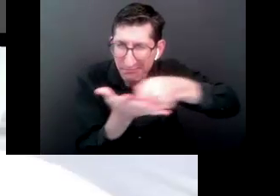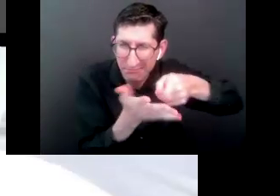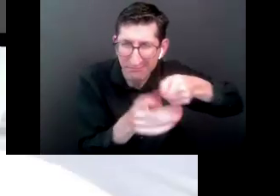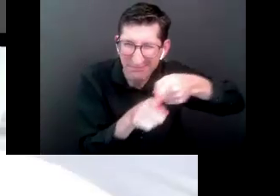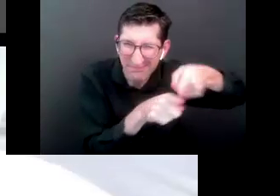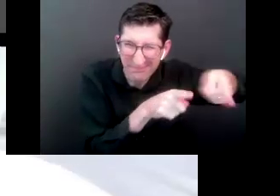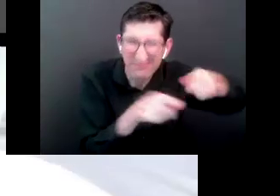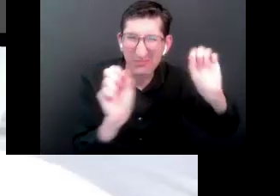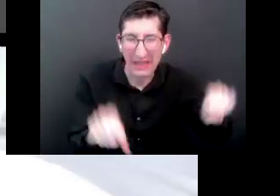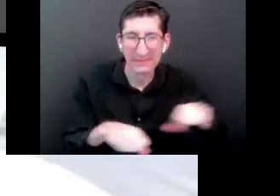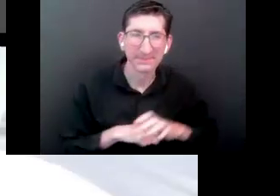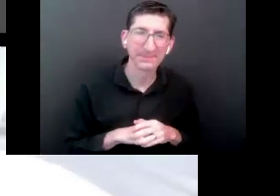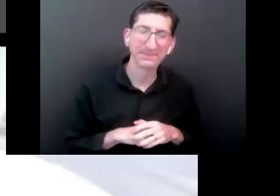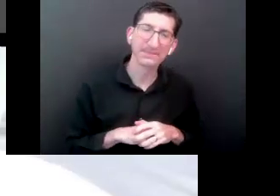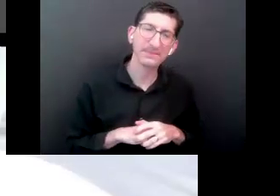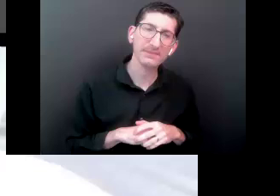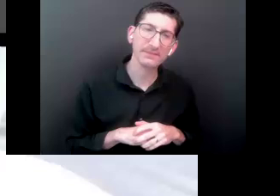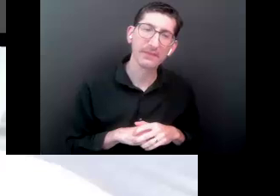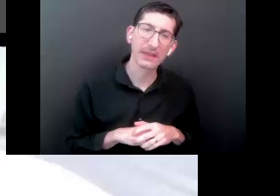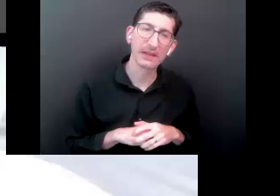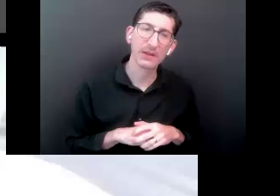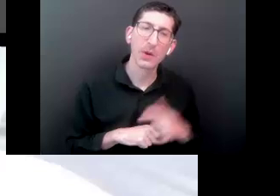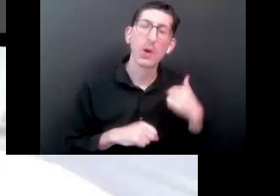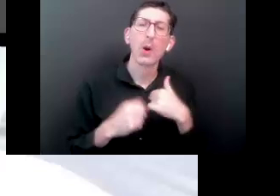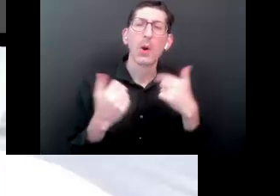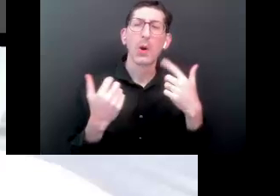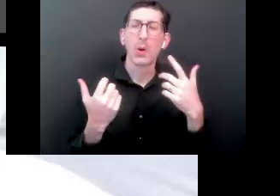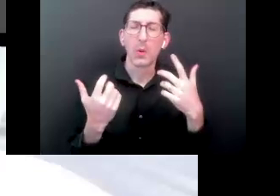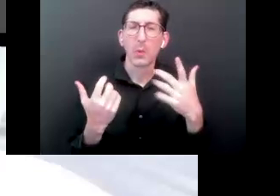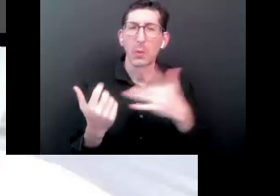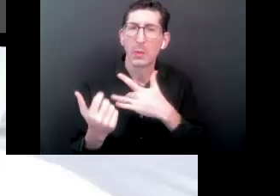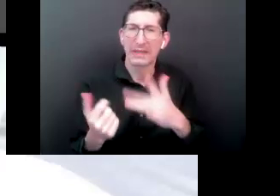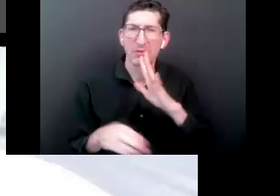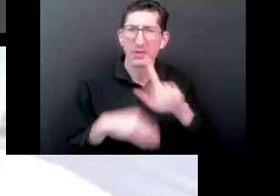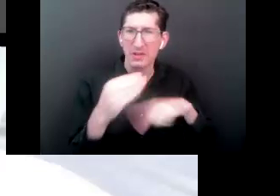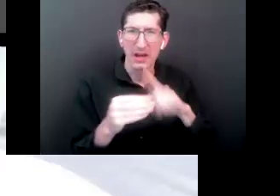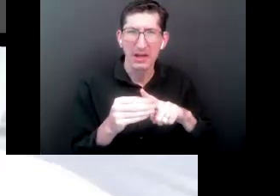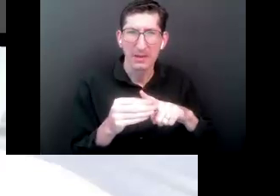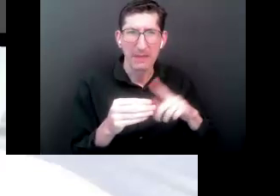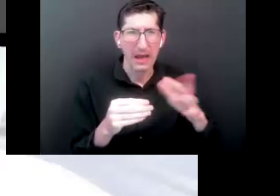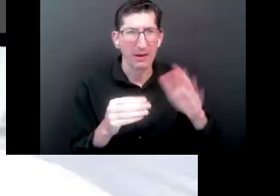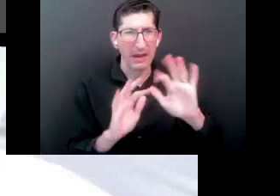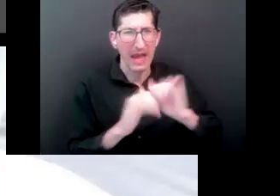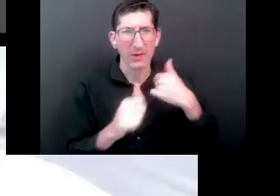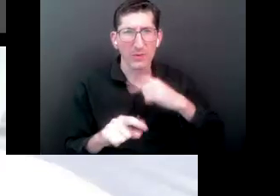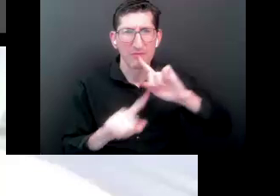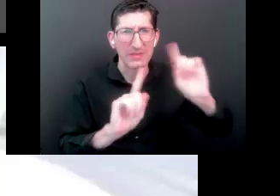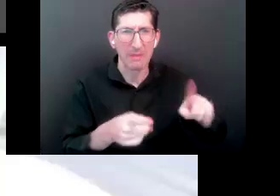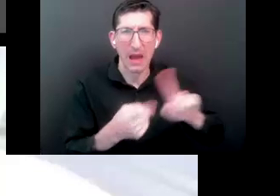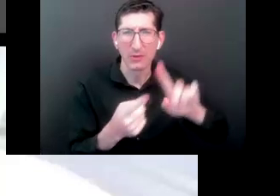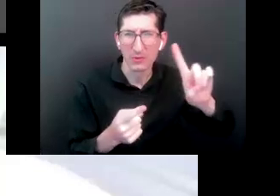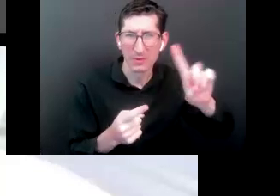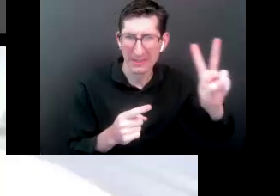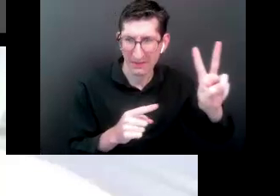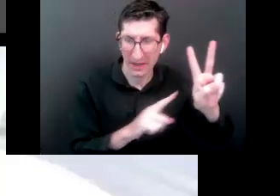And then what we like to talk about is how do we characterize responses to domestic violence and sexual assault?